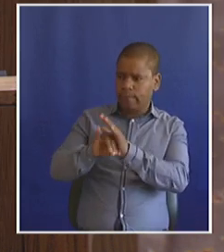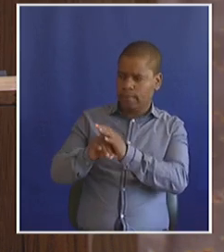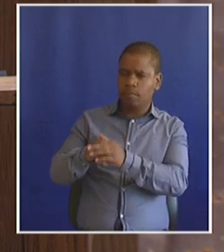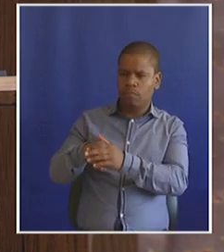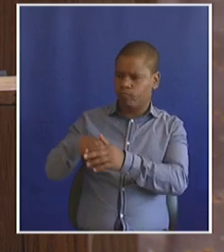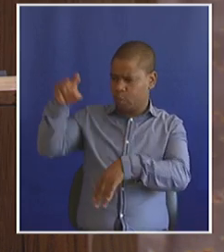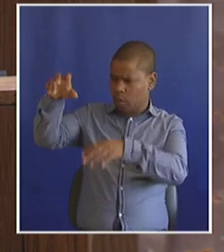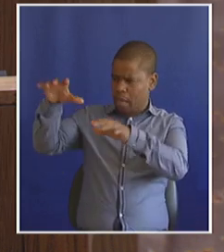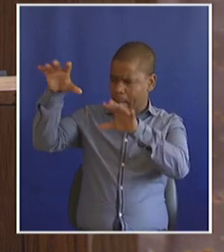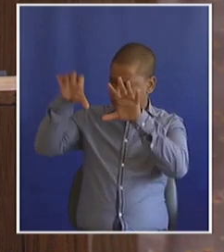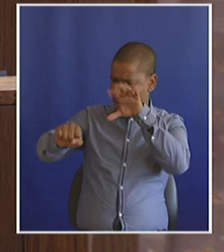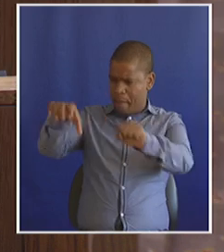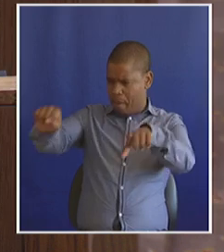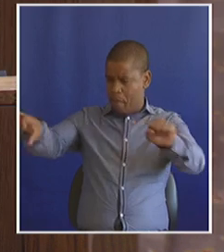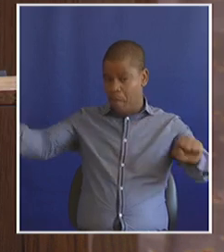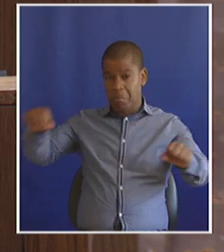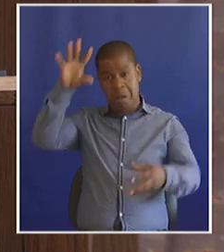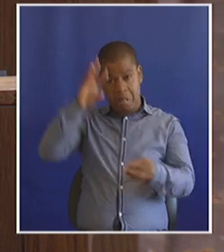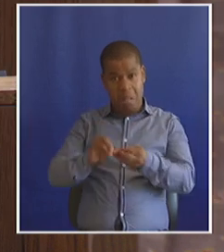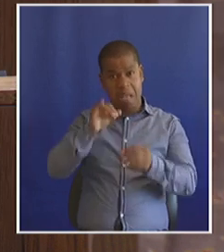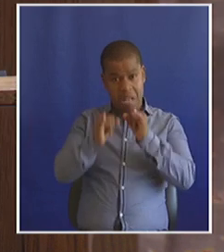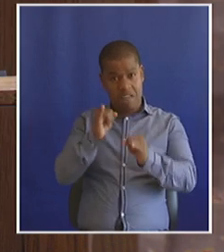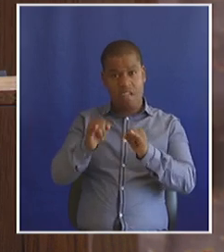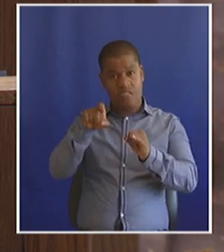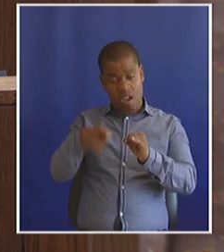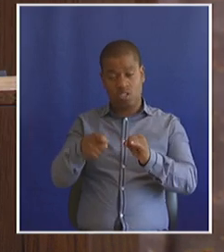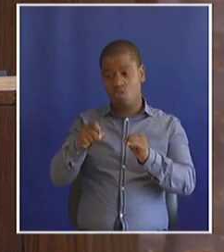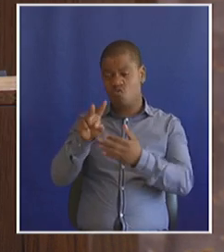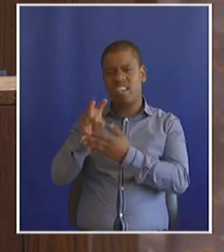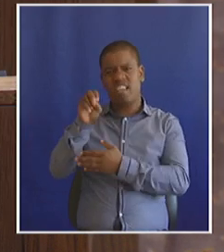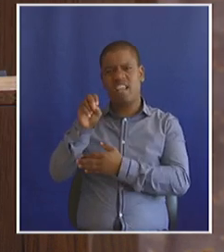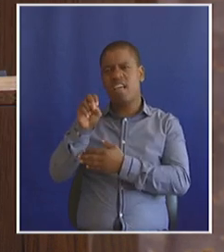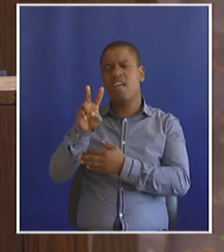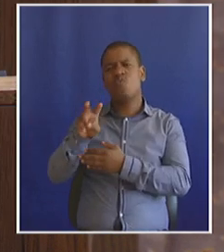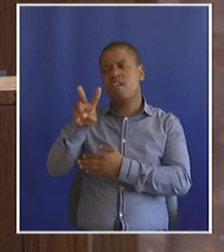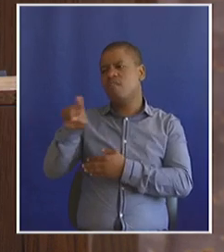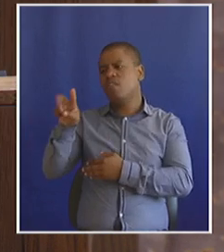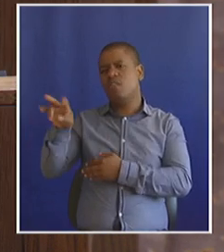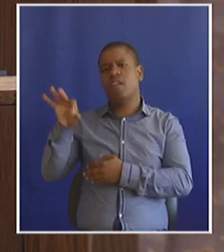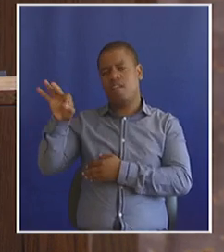from 11,900 in 2012-13 to